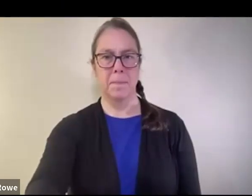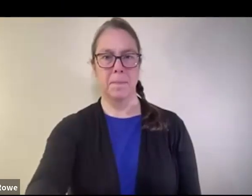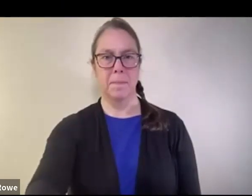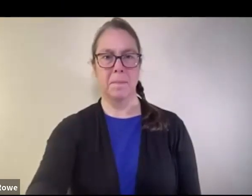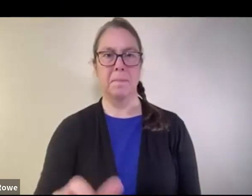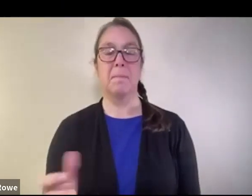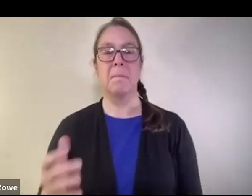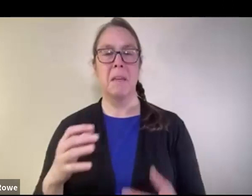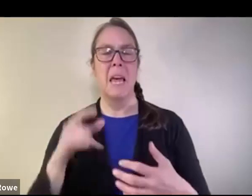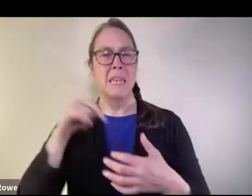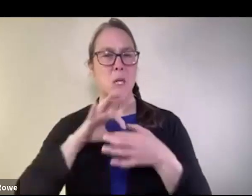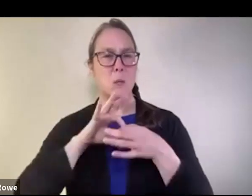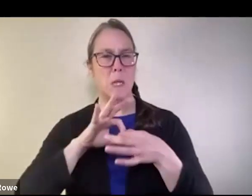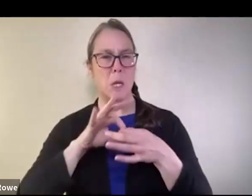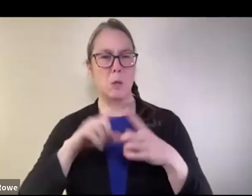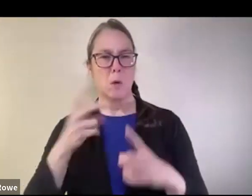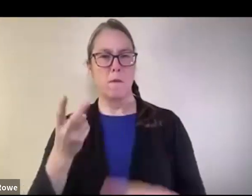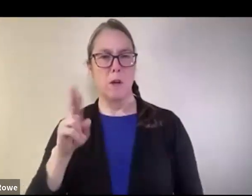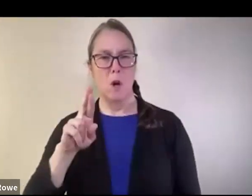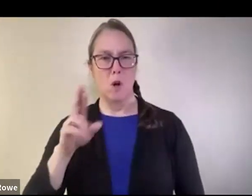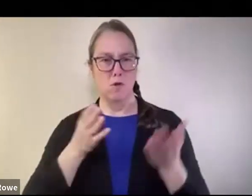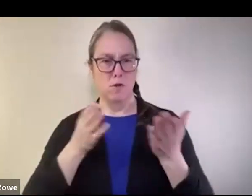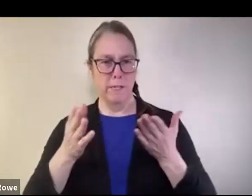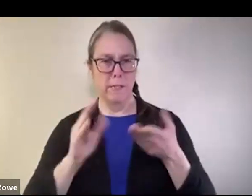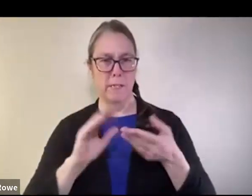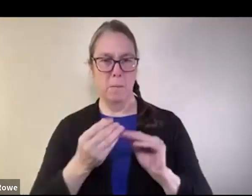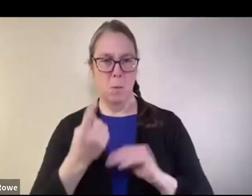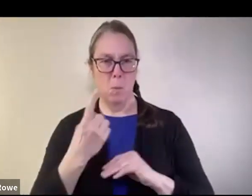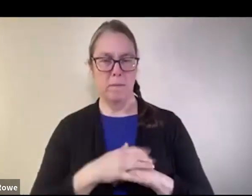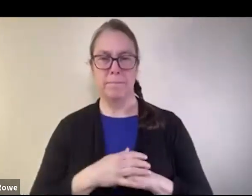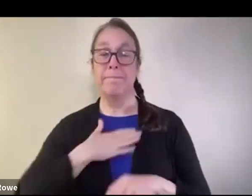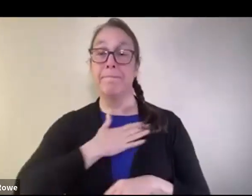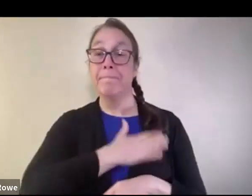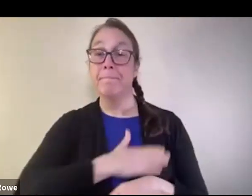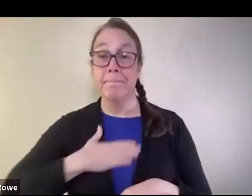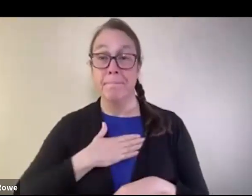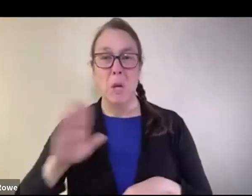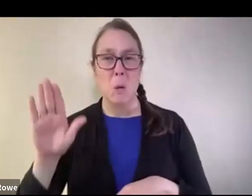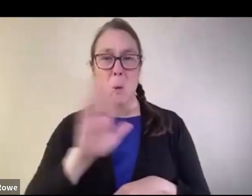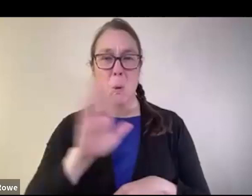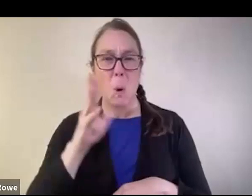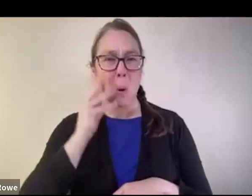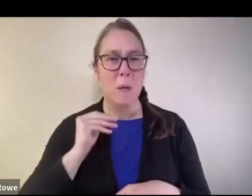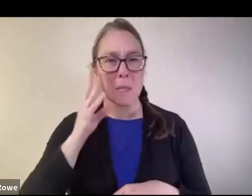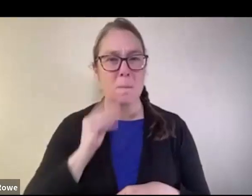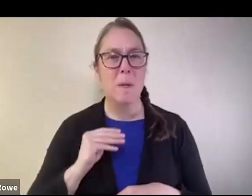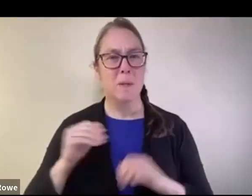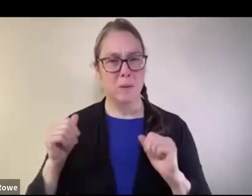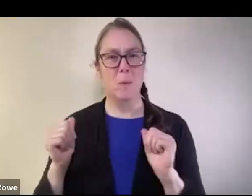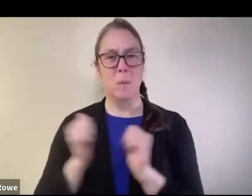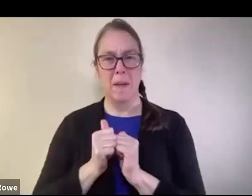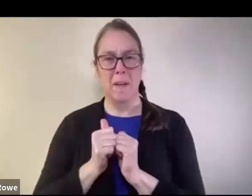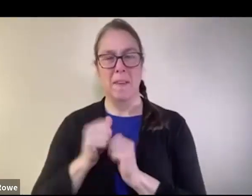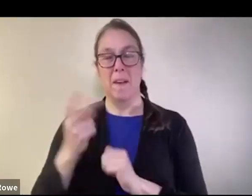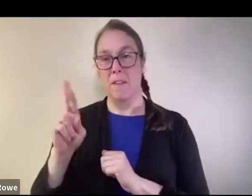About VR services. 1, please describe your experiences with